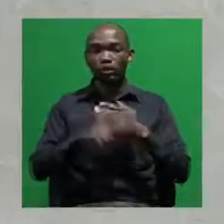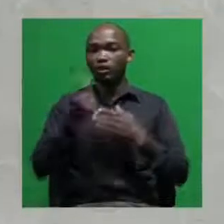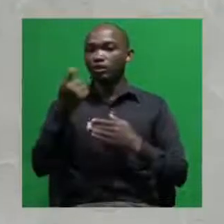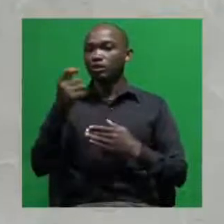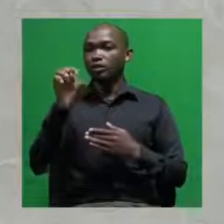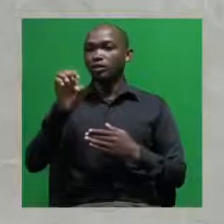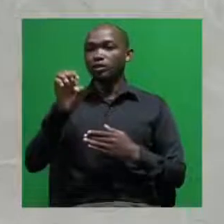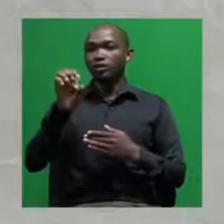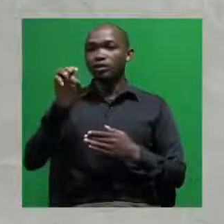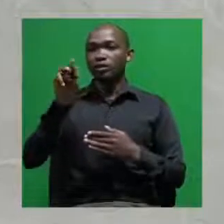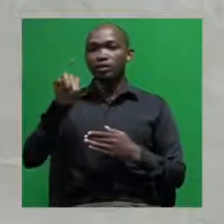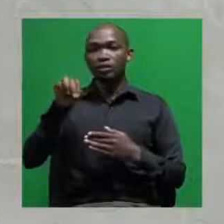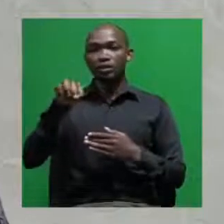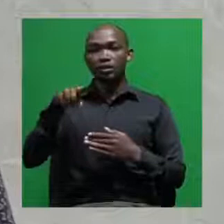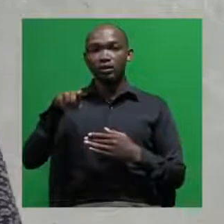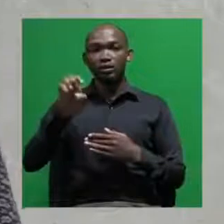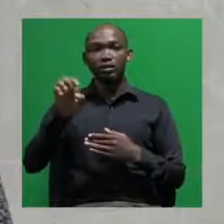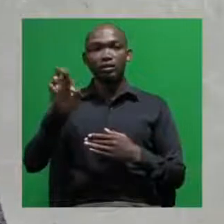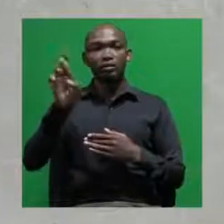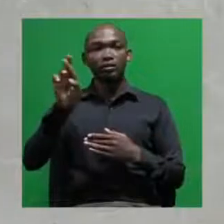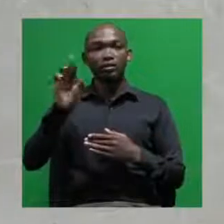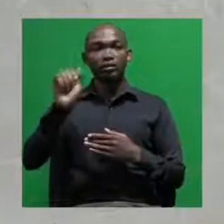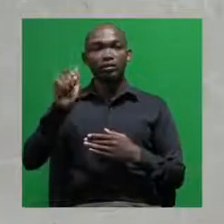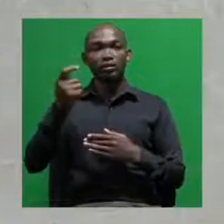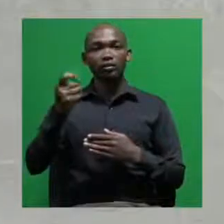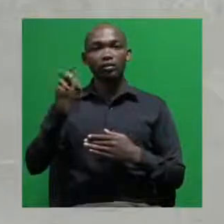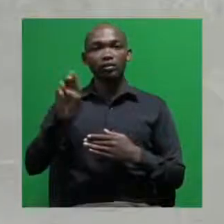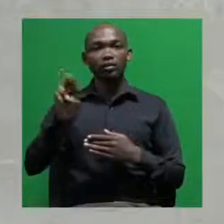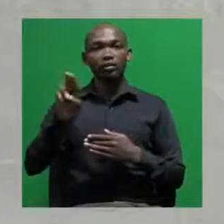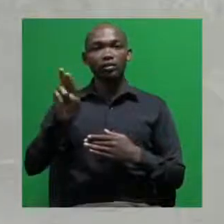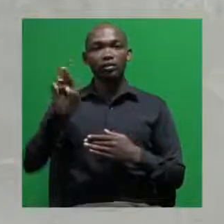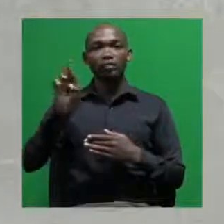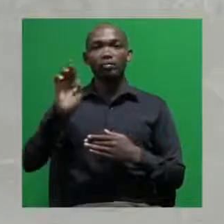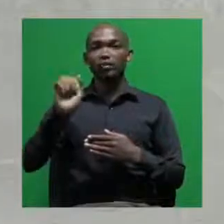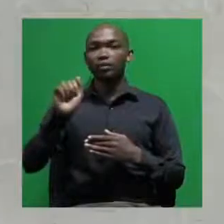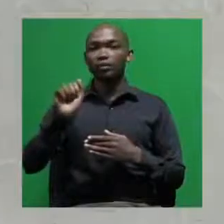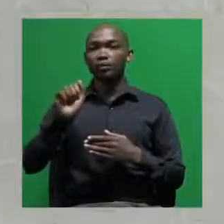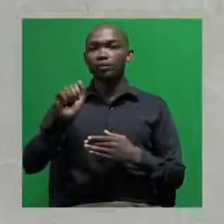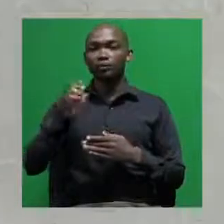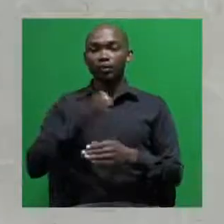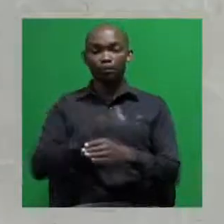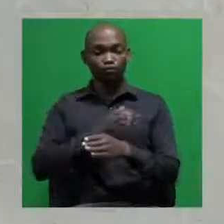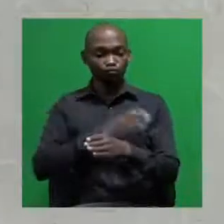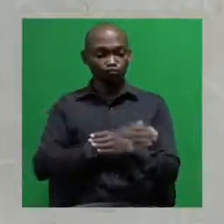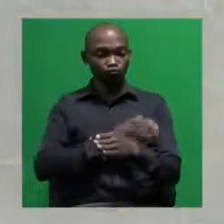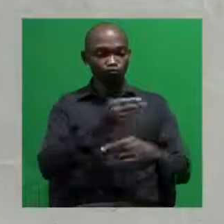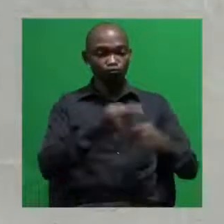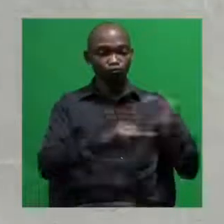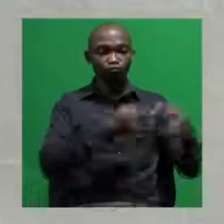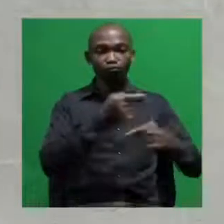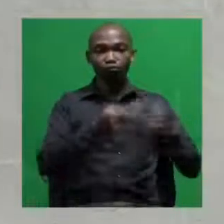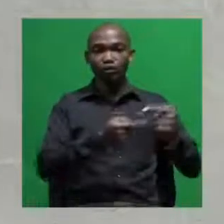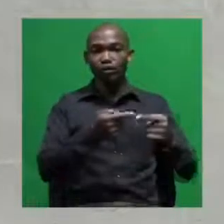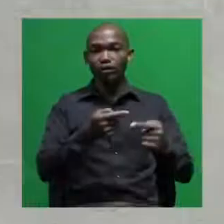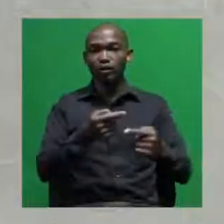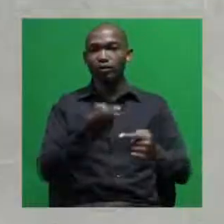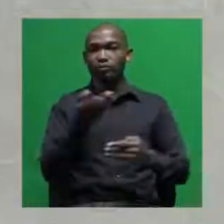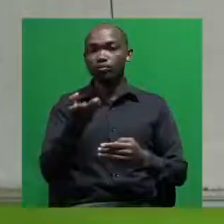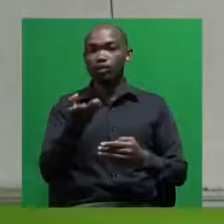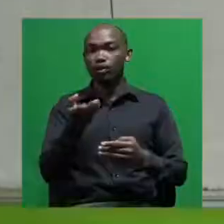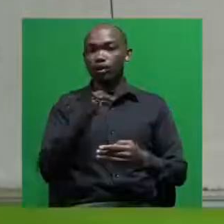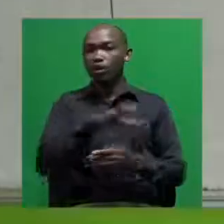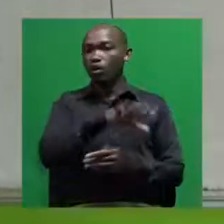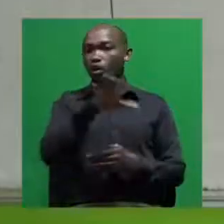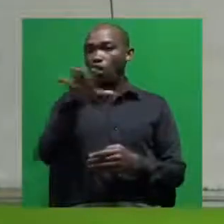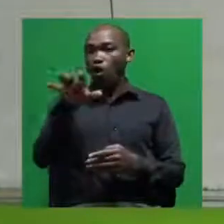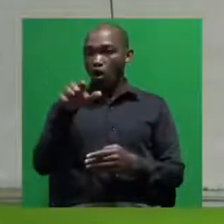lesson, so now all of you can put your hands like this one, then try